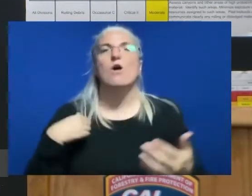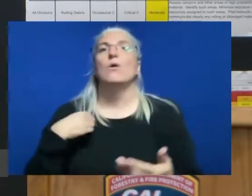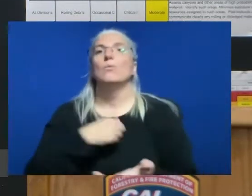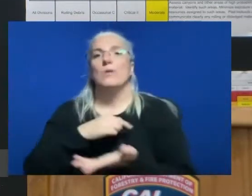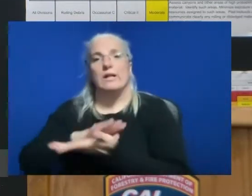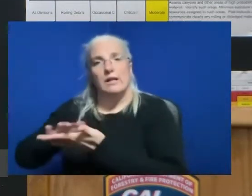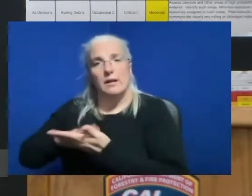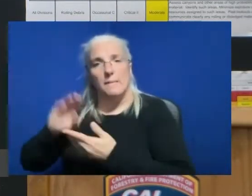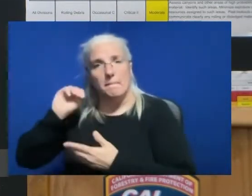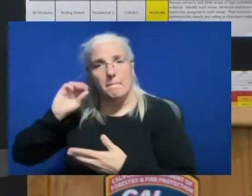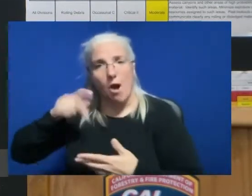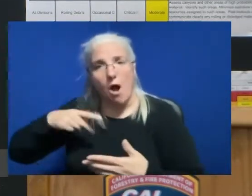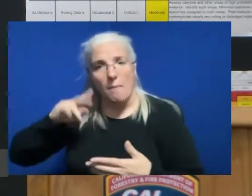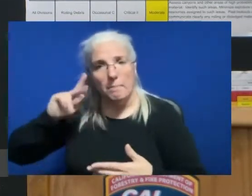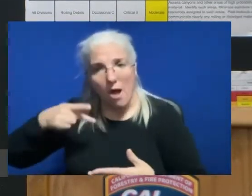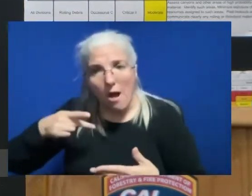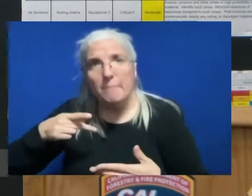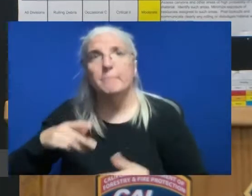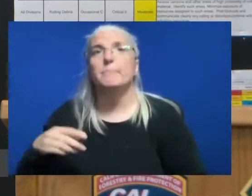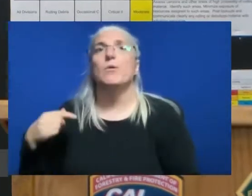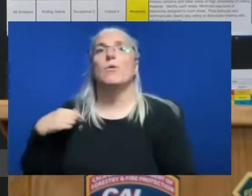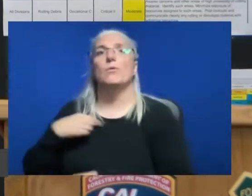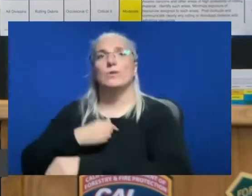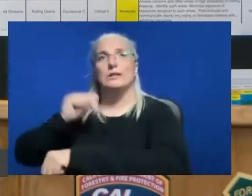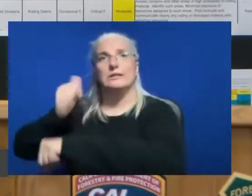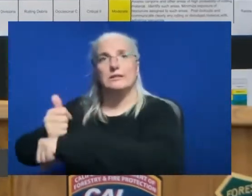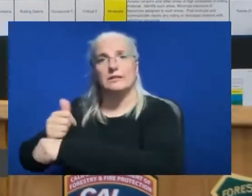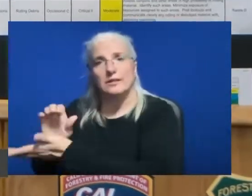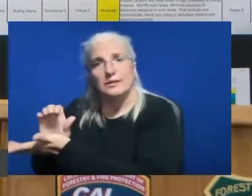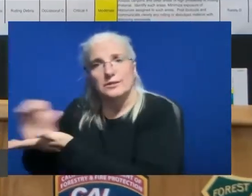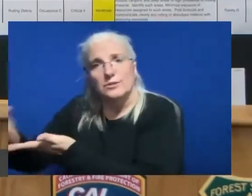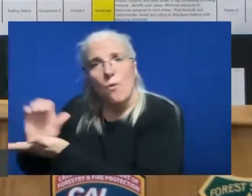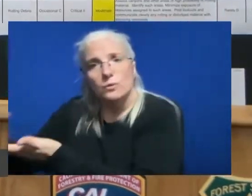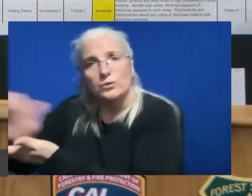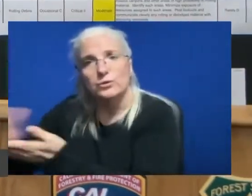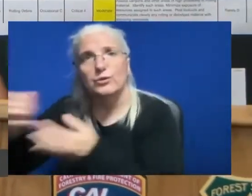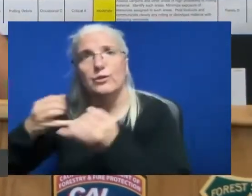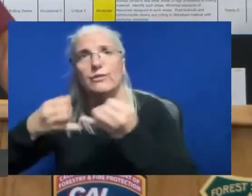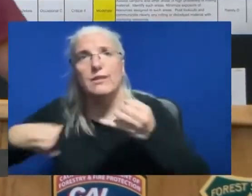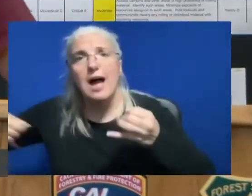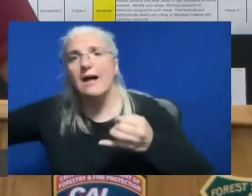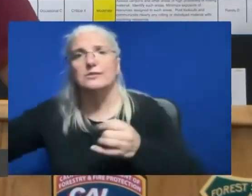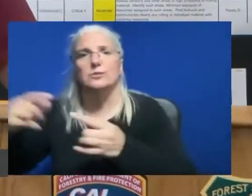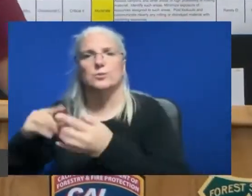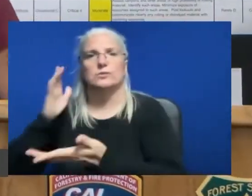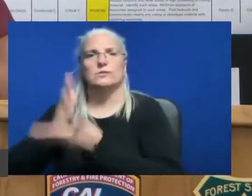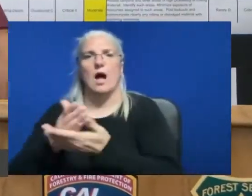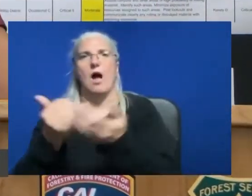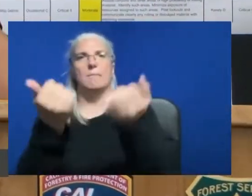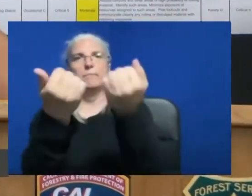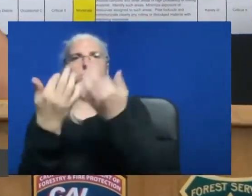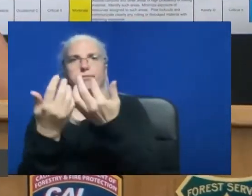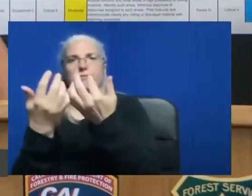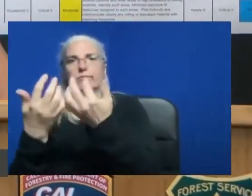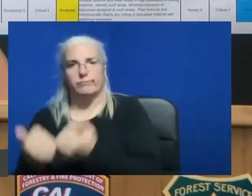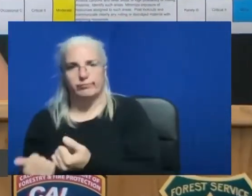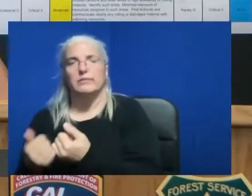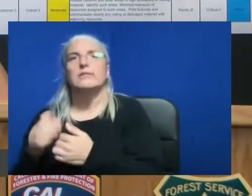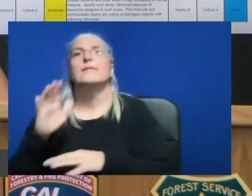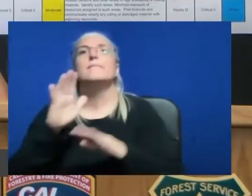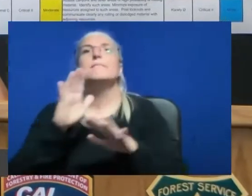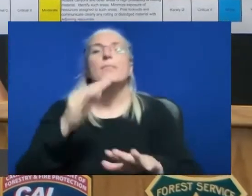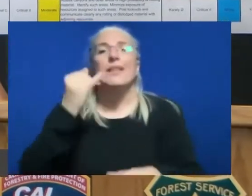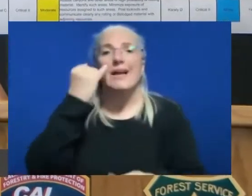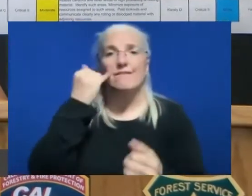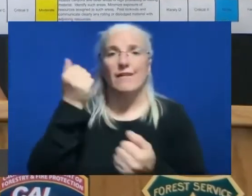to halt the spread. When the fire is too intense, in other words, the radiant heat or the convective heat coming off that fire is just